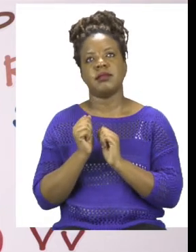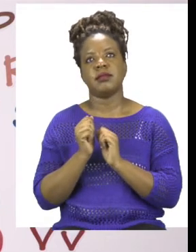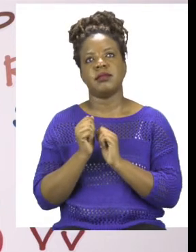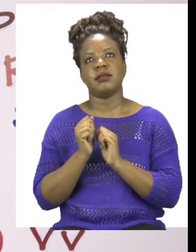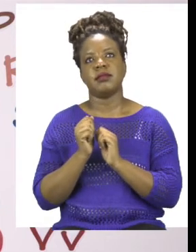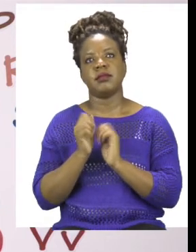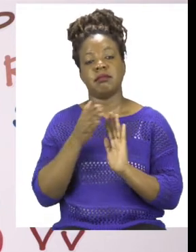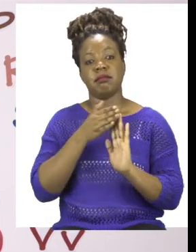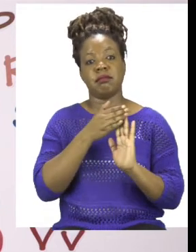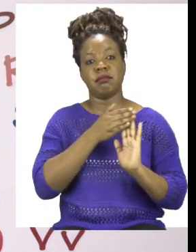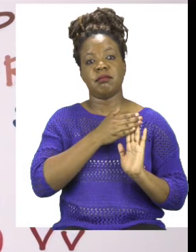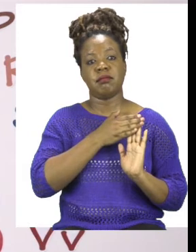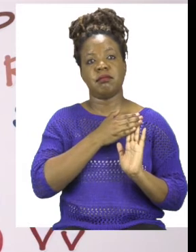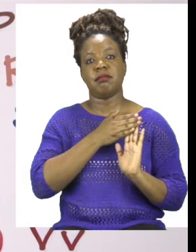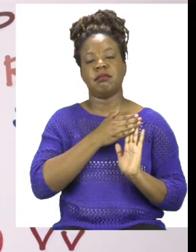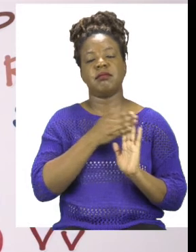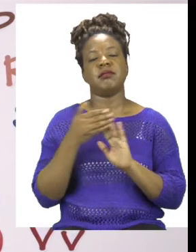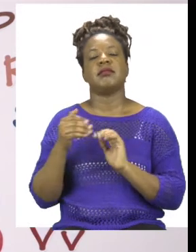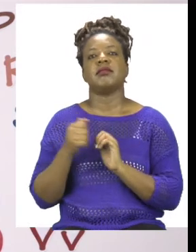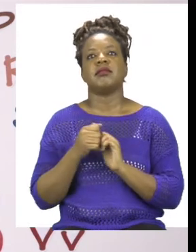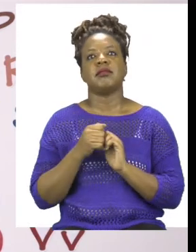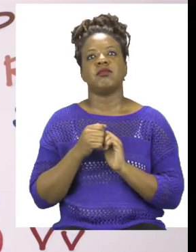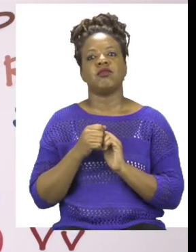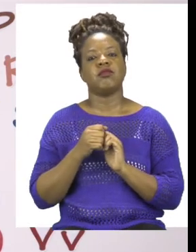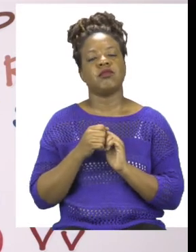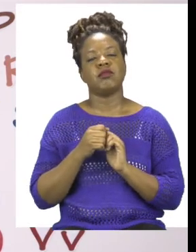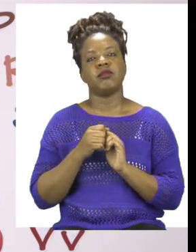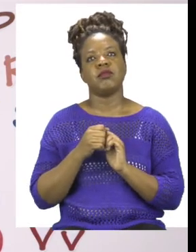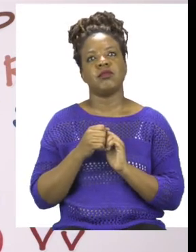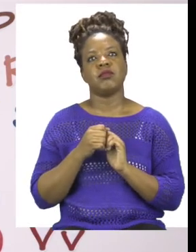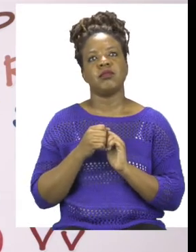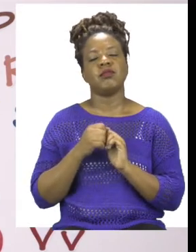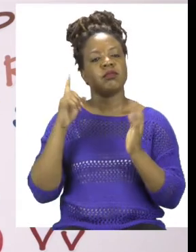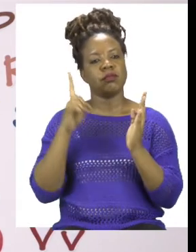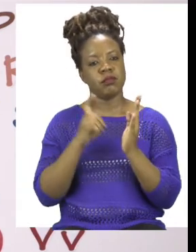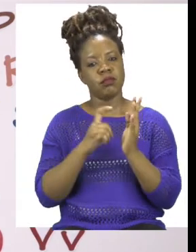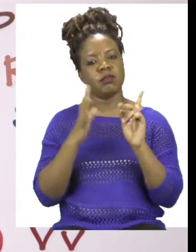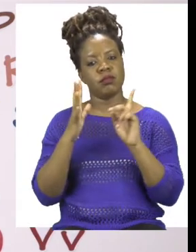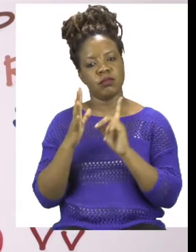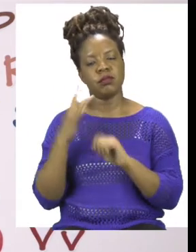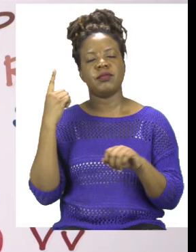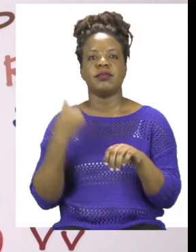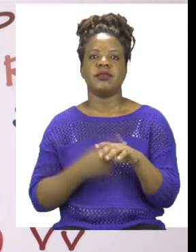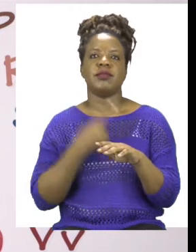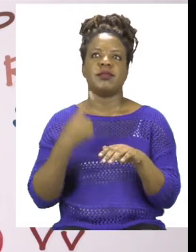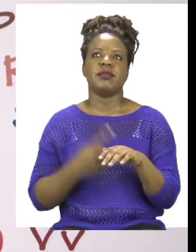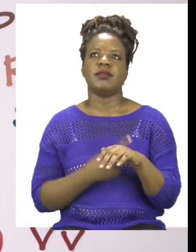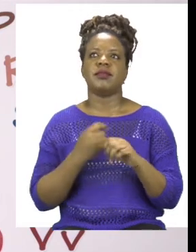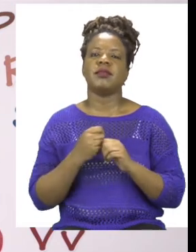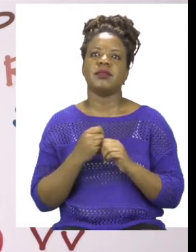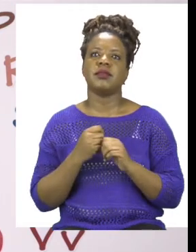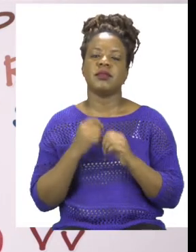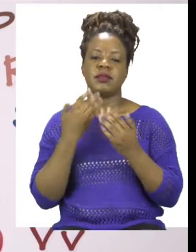any illnesses. So, let us try and sanitize as regularly as possible. Make sure your